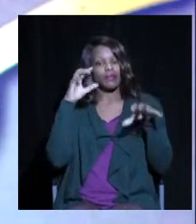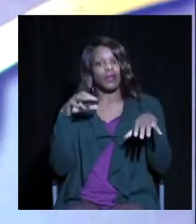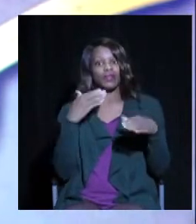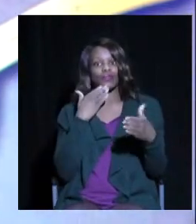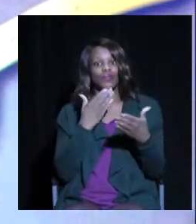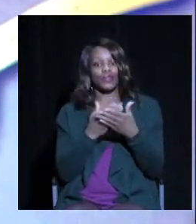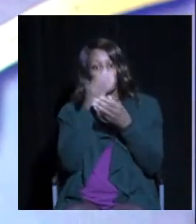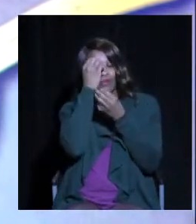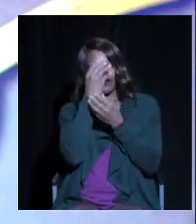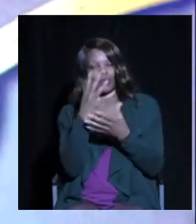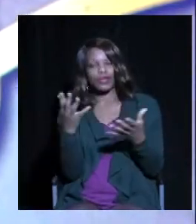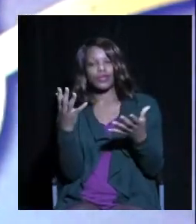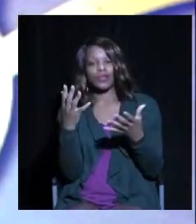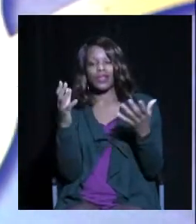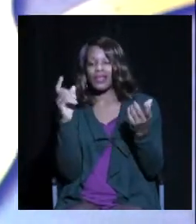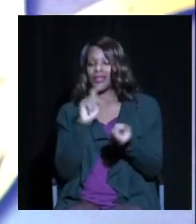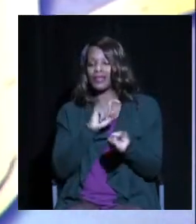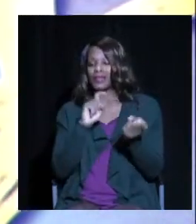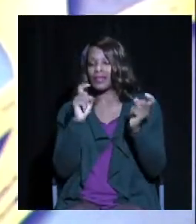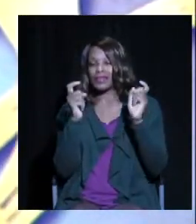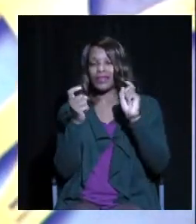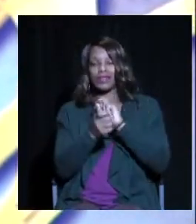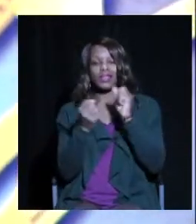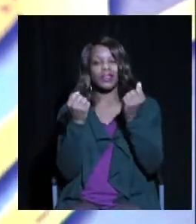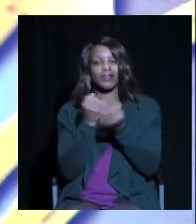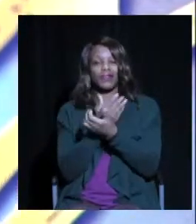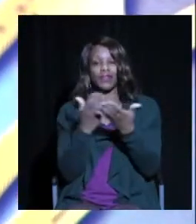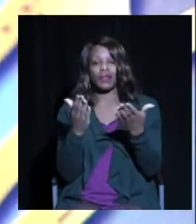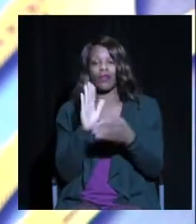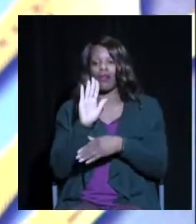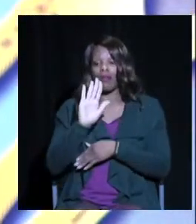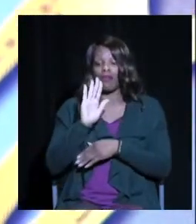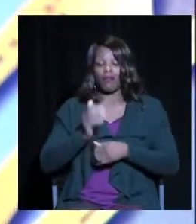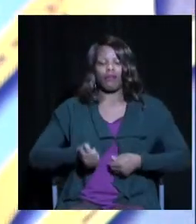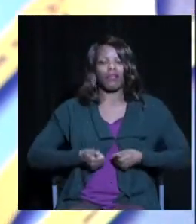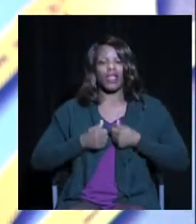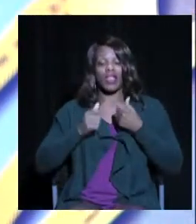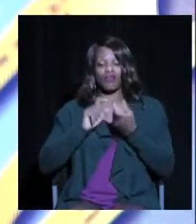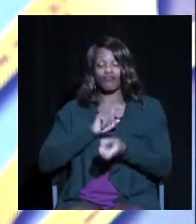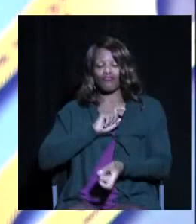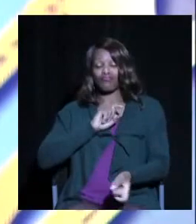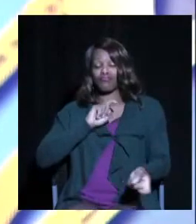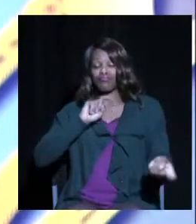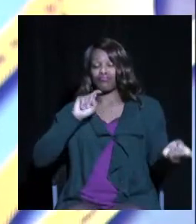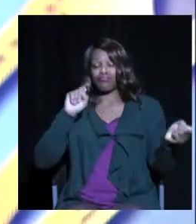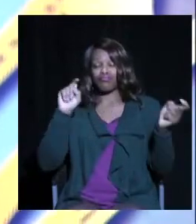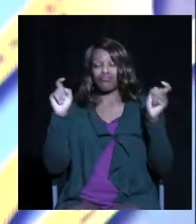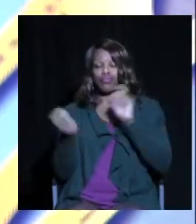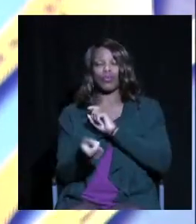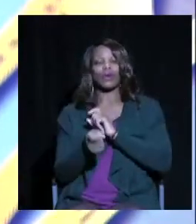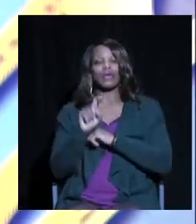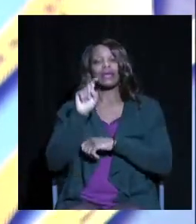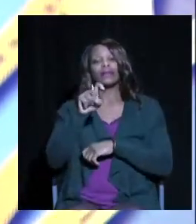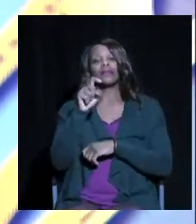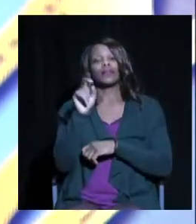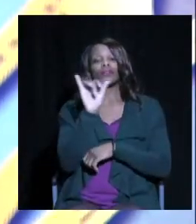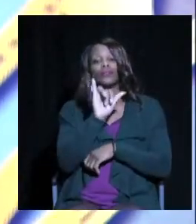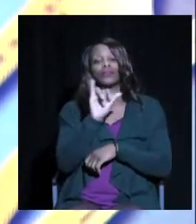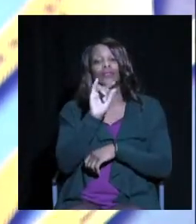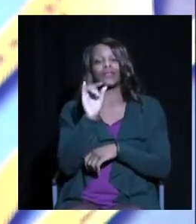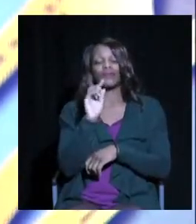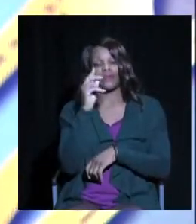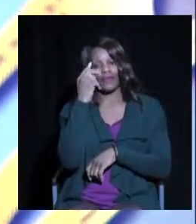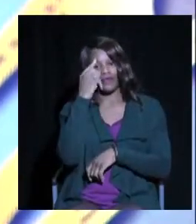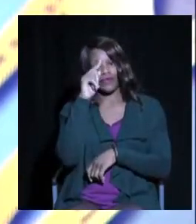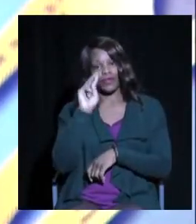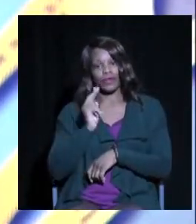and this good news changes everything for her, right? Her whole life has changed at this point. And it should do the same for us. The